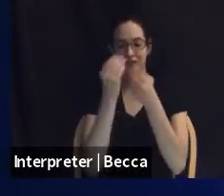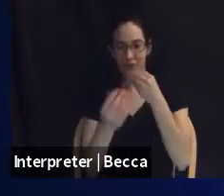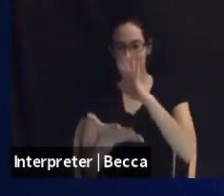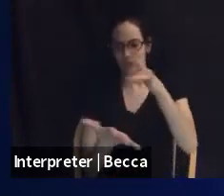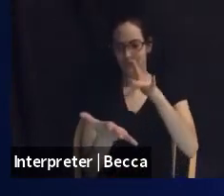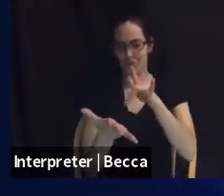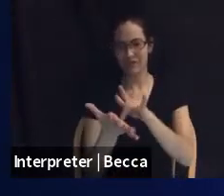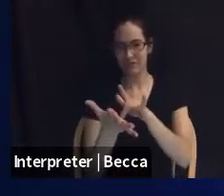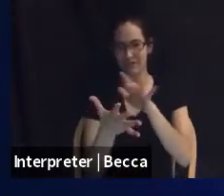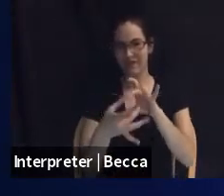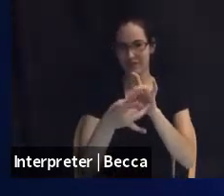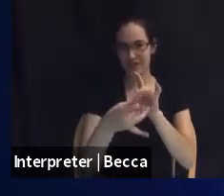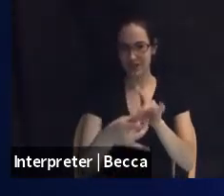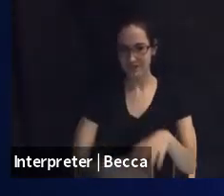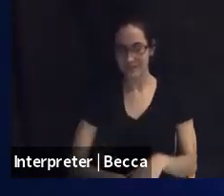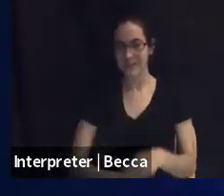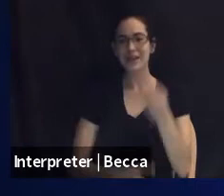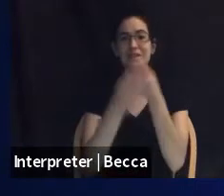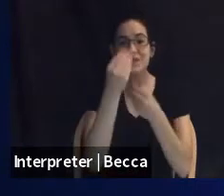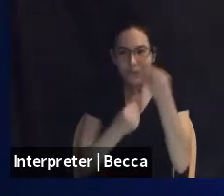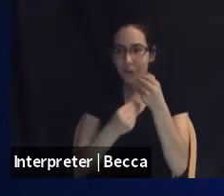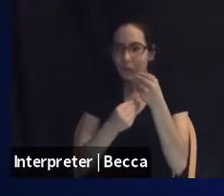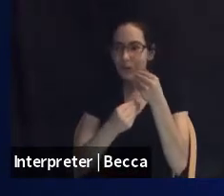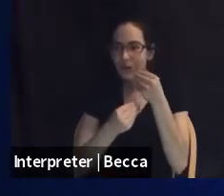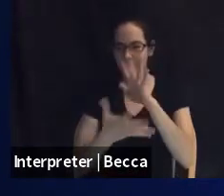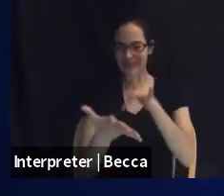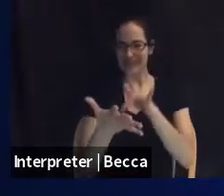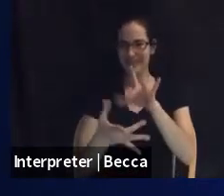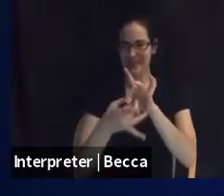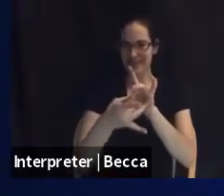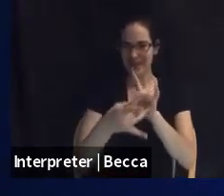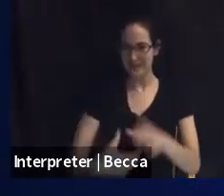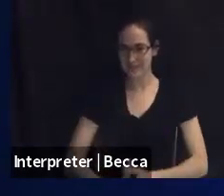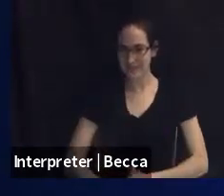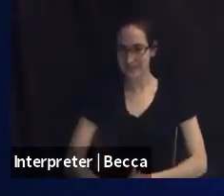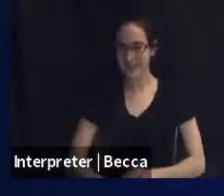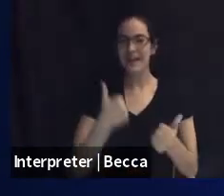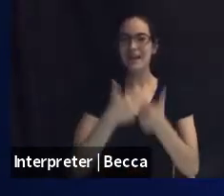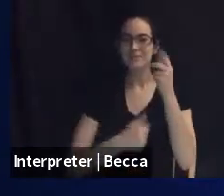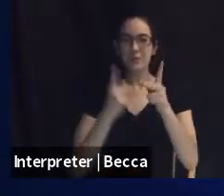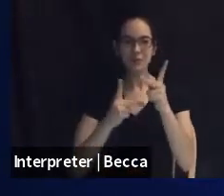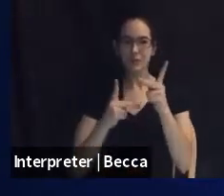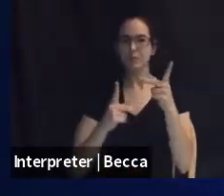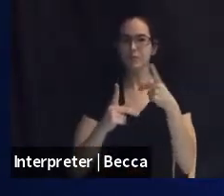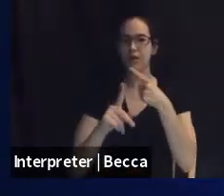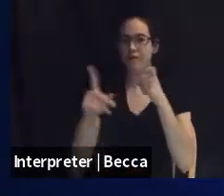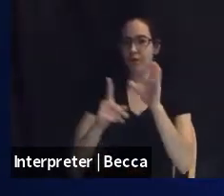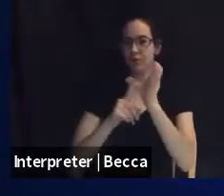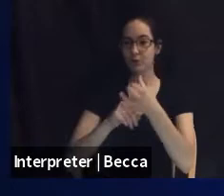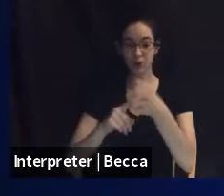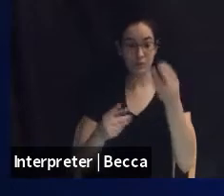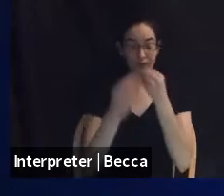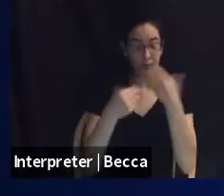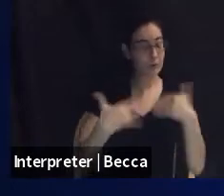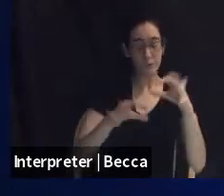relationships. Food was front and center to their relationships. And most of us come from cultures where food's really important, but some of us don't. And I gotta tell